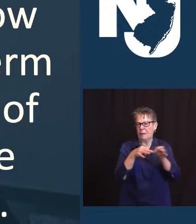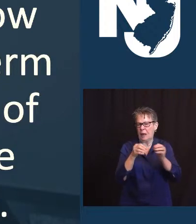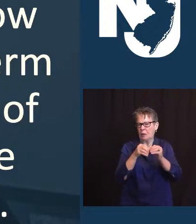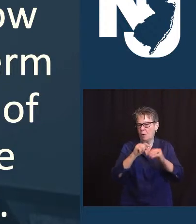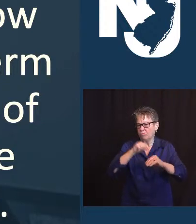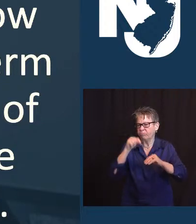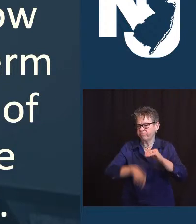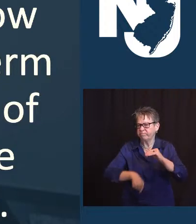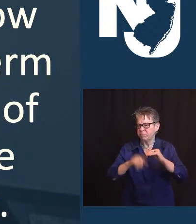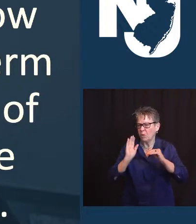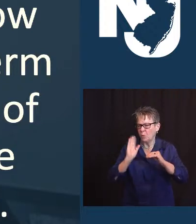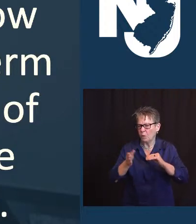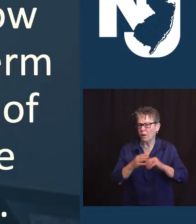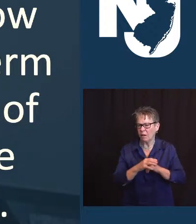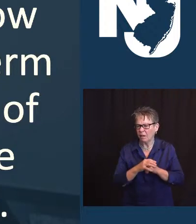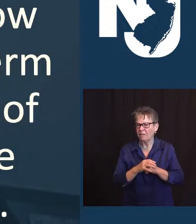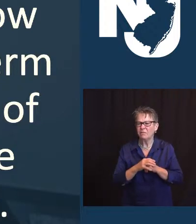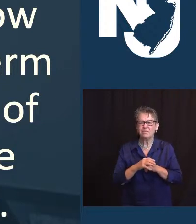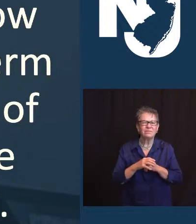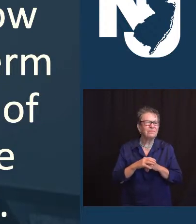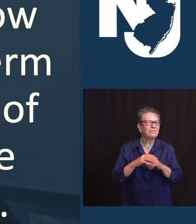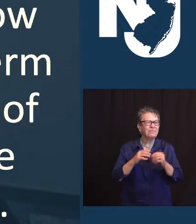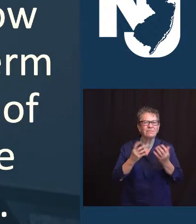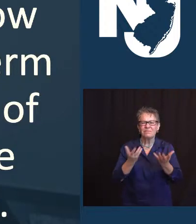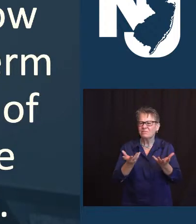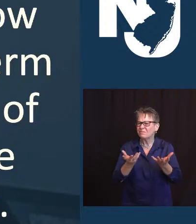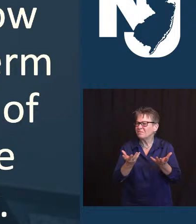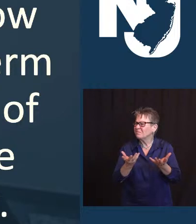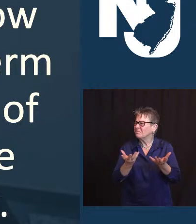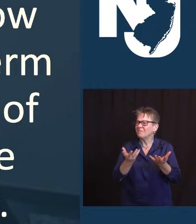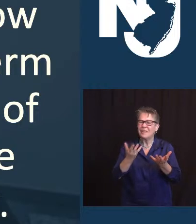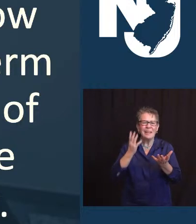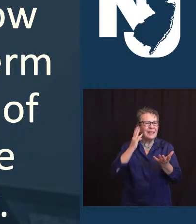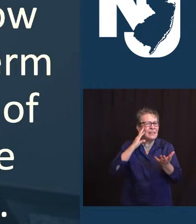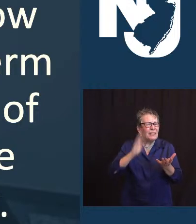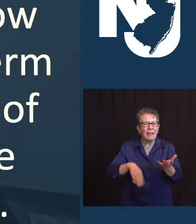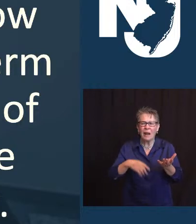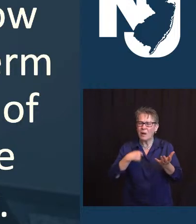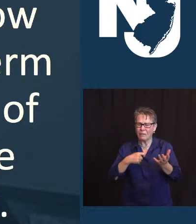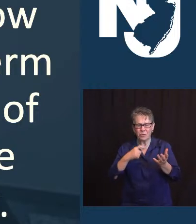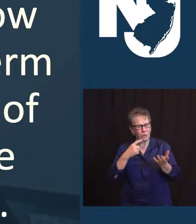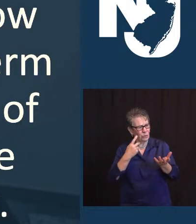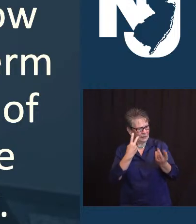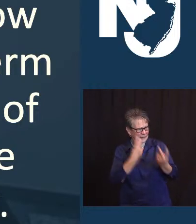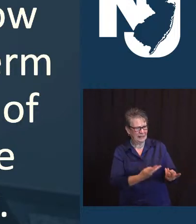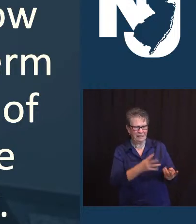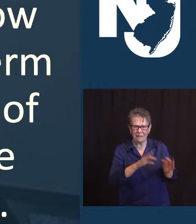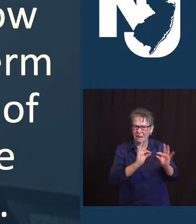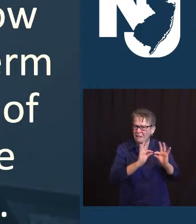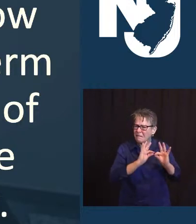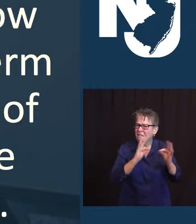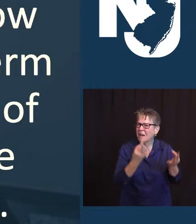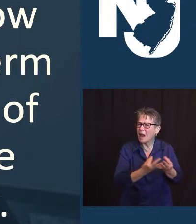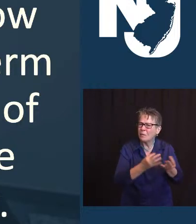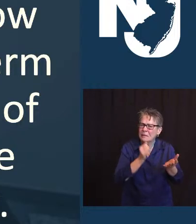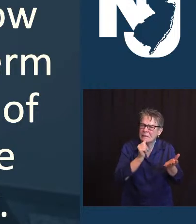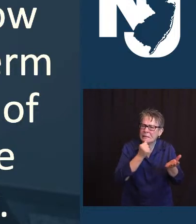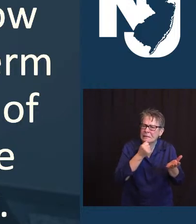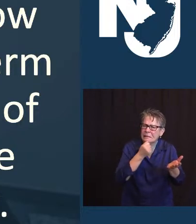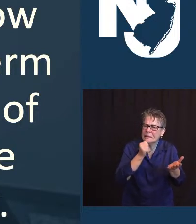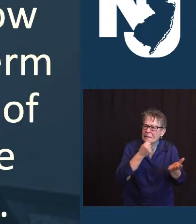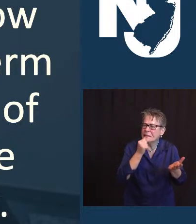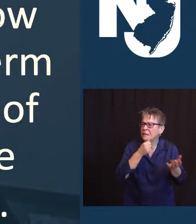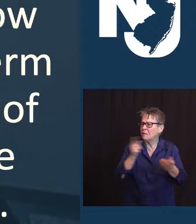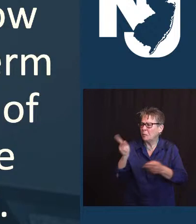under is that we recognize that families need to be able to be together, especially when so many have been kept apart for so long.